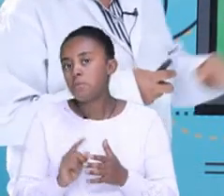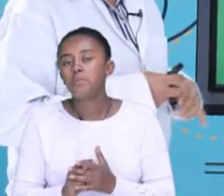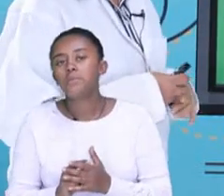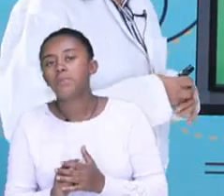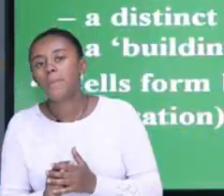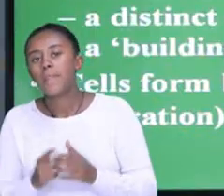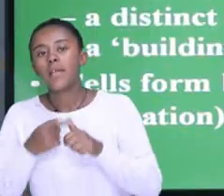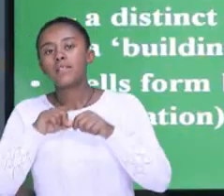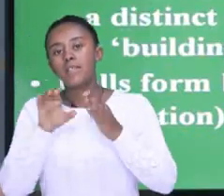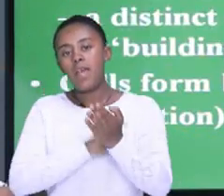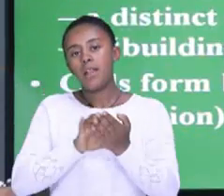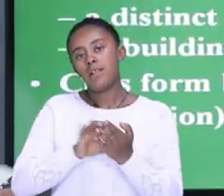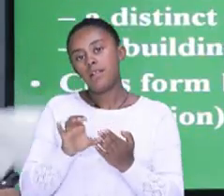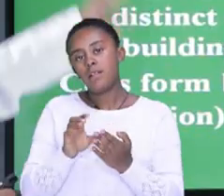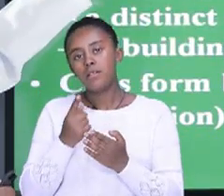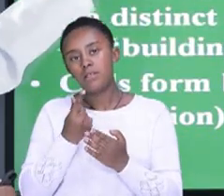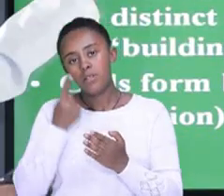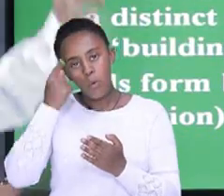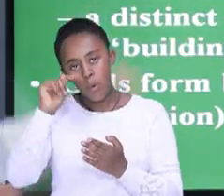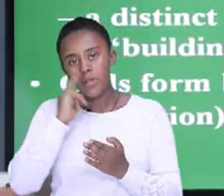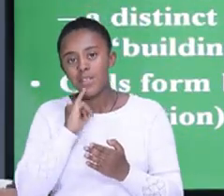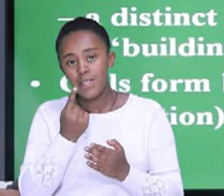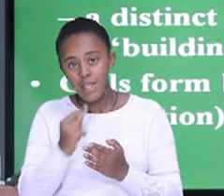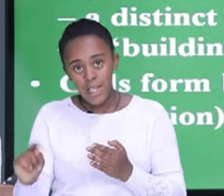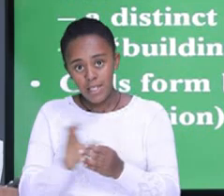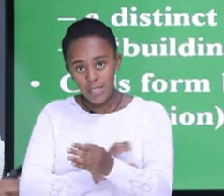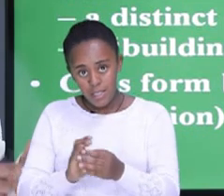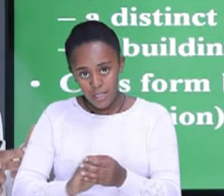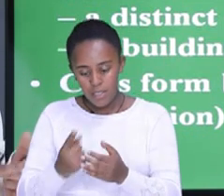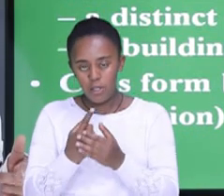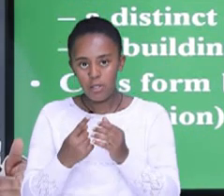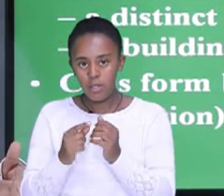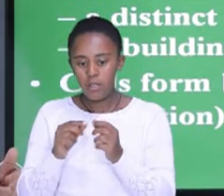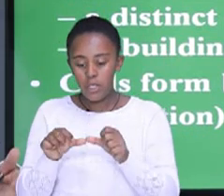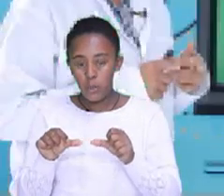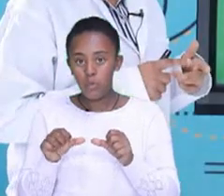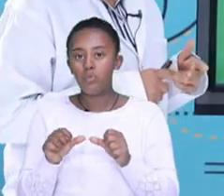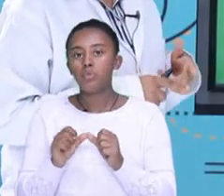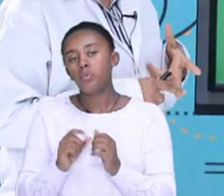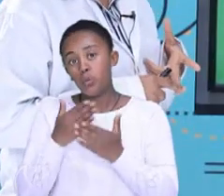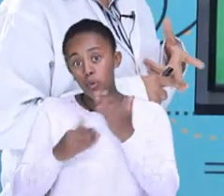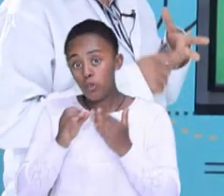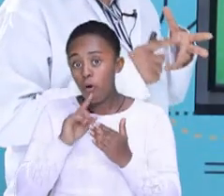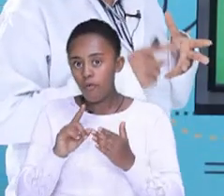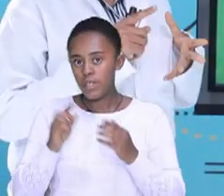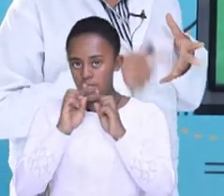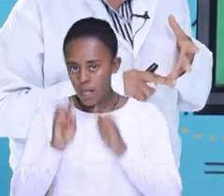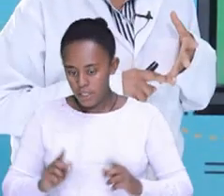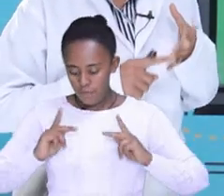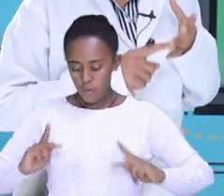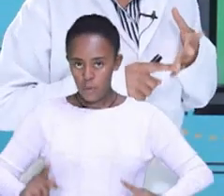the cell theory is the cell is unit of structure, physiology,